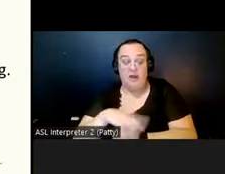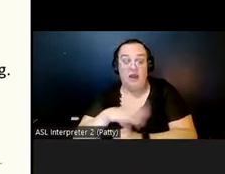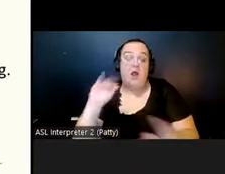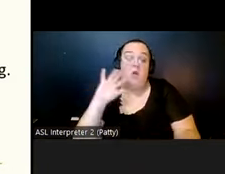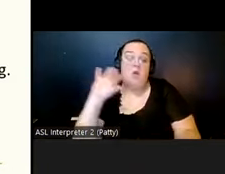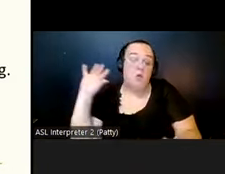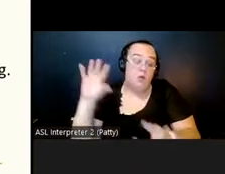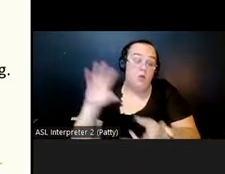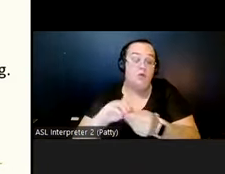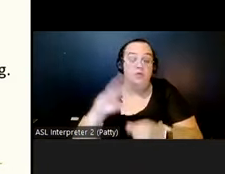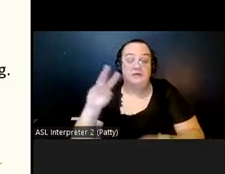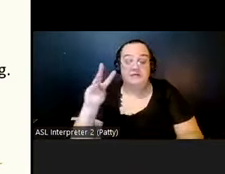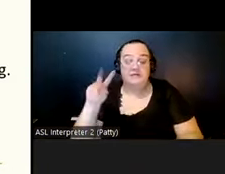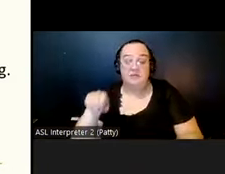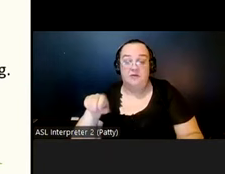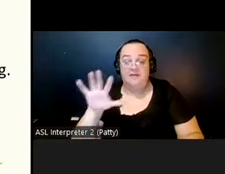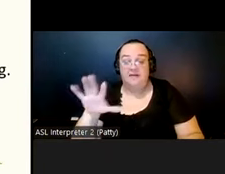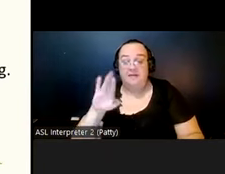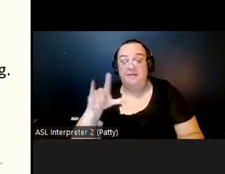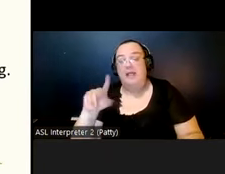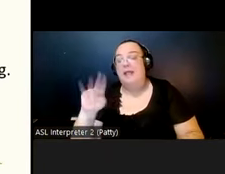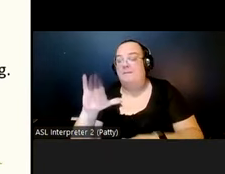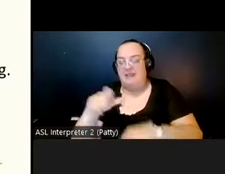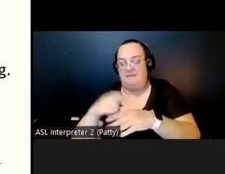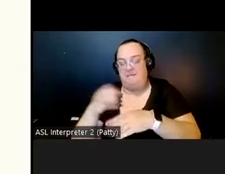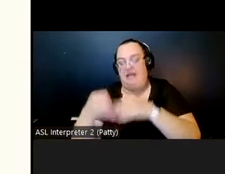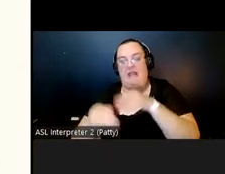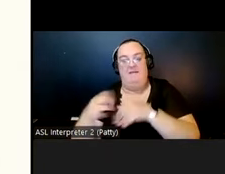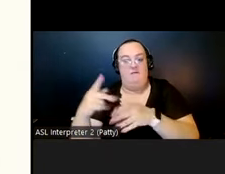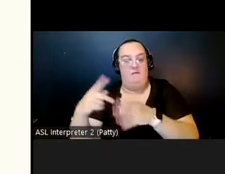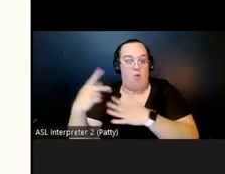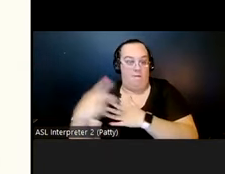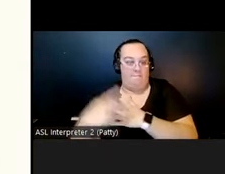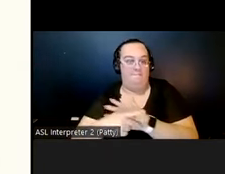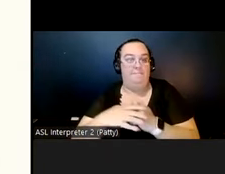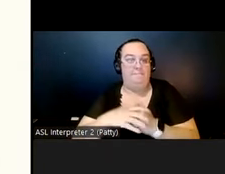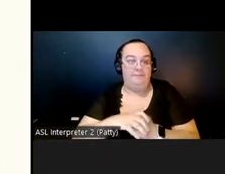$6.65 billion by the end of the program.